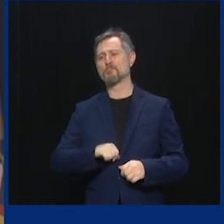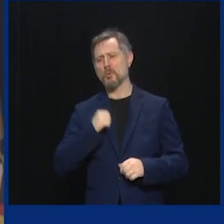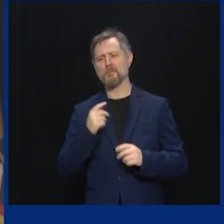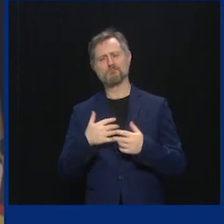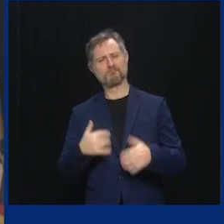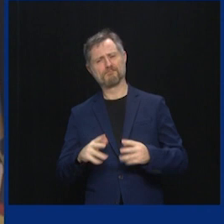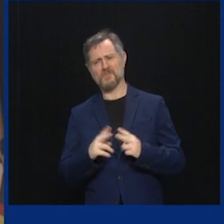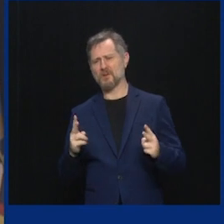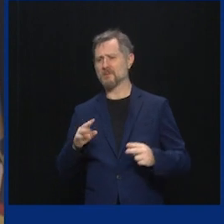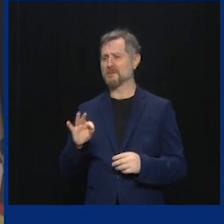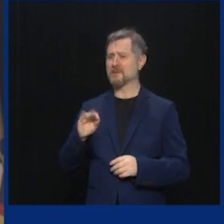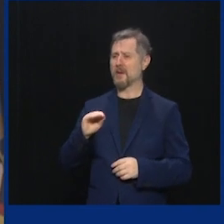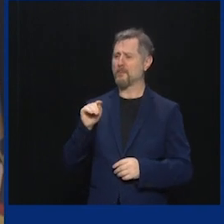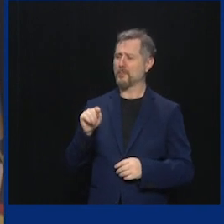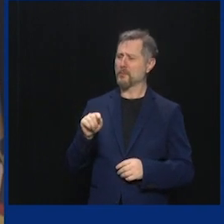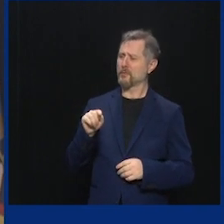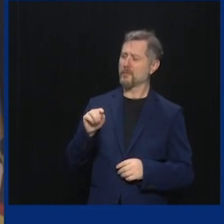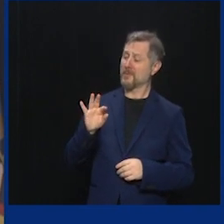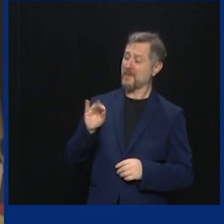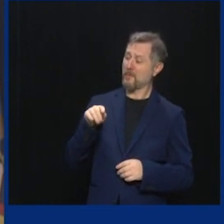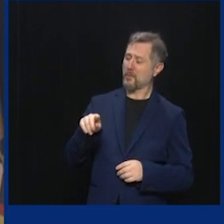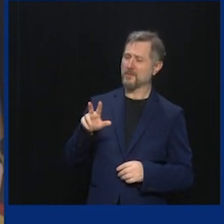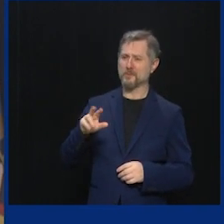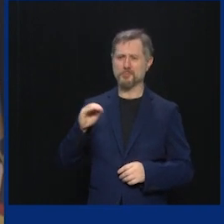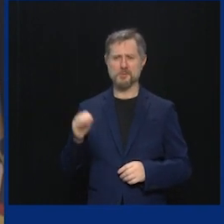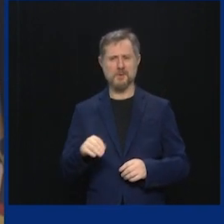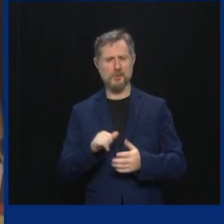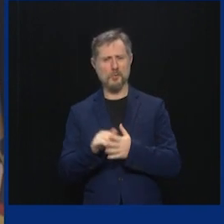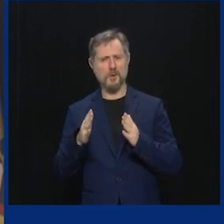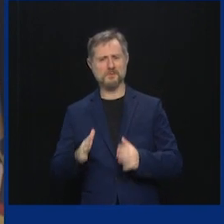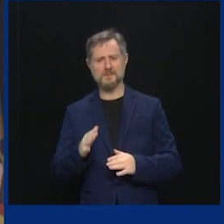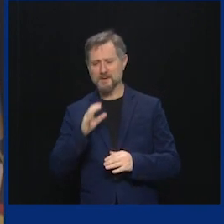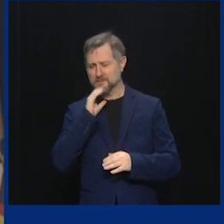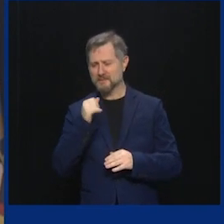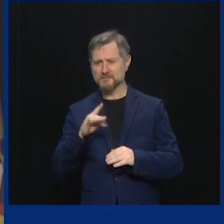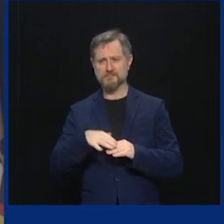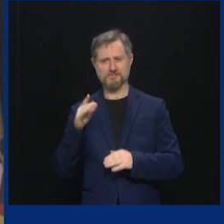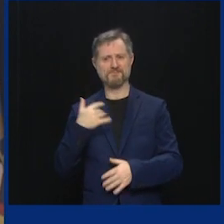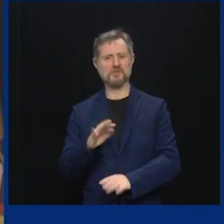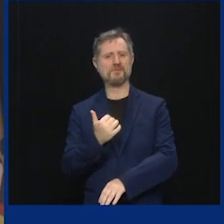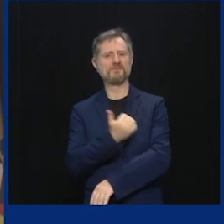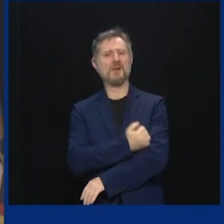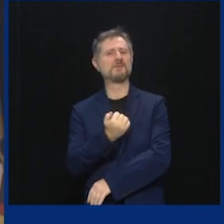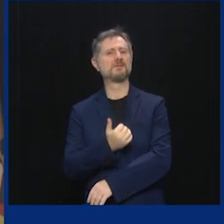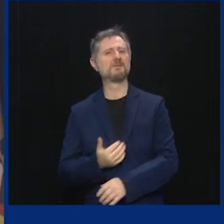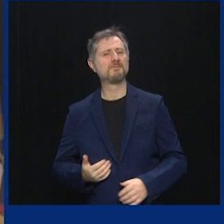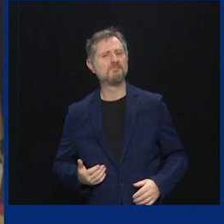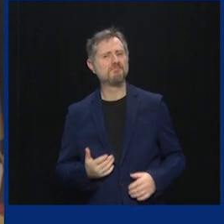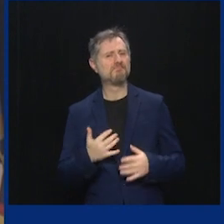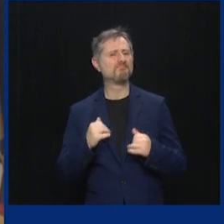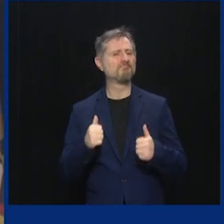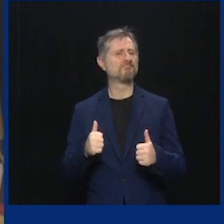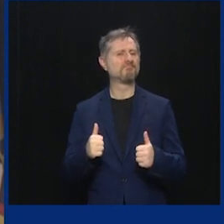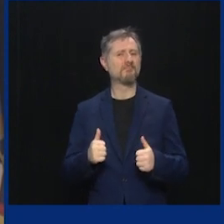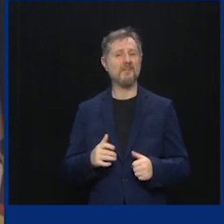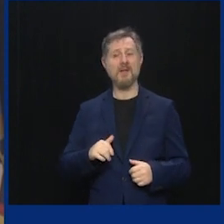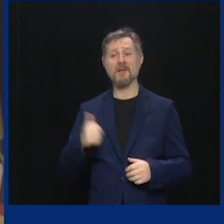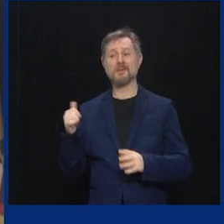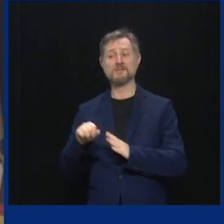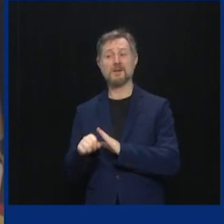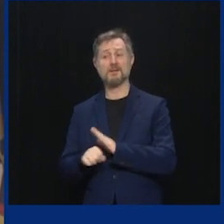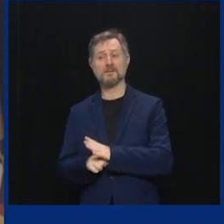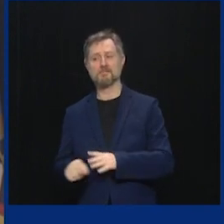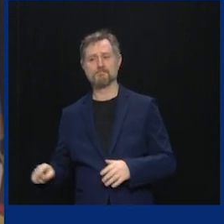90.3% of all New Yorkers over the age of 18 have been vaccinated. That is something that other states,